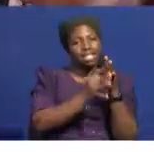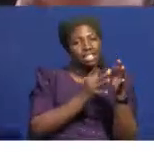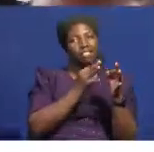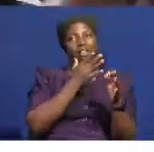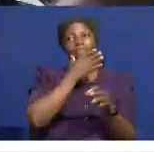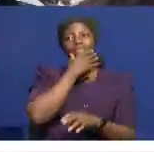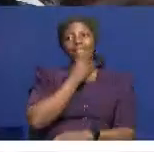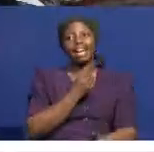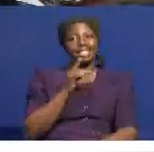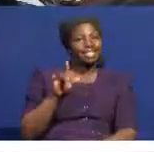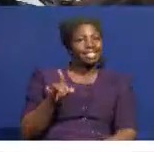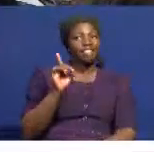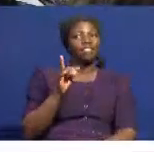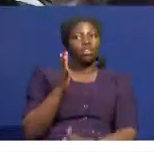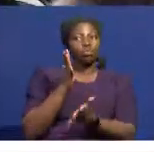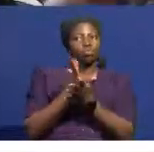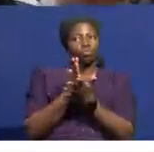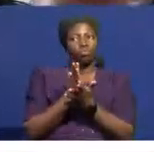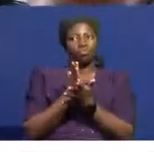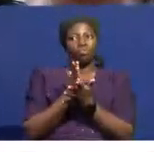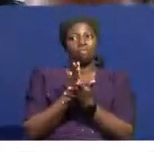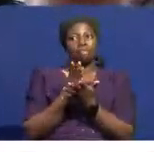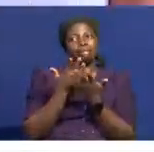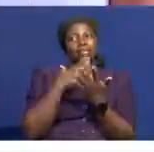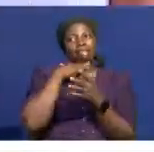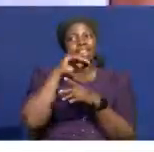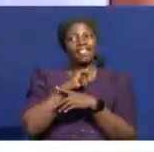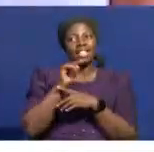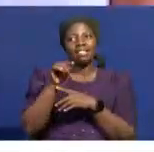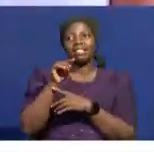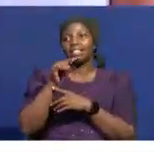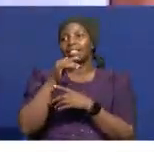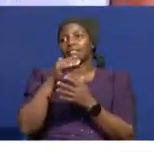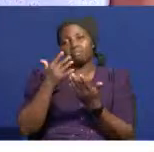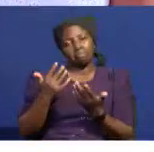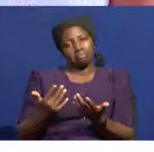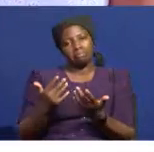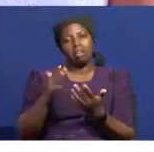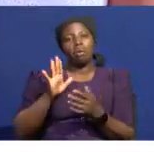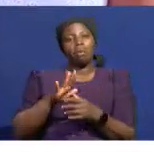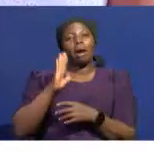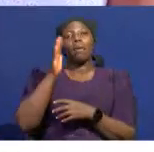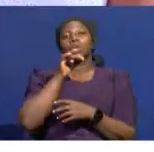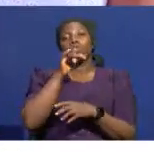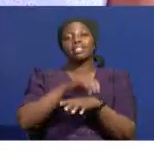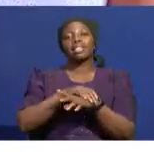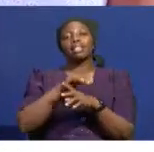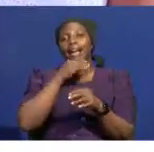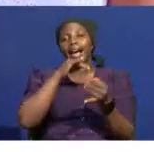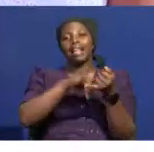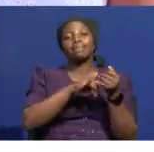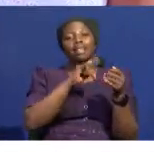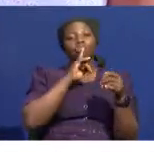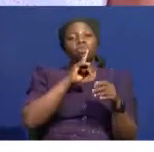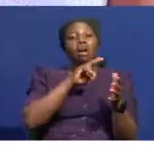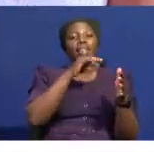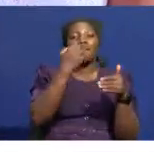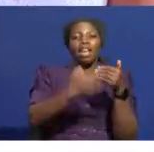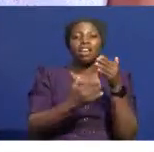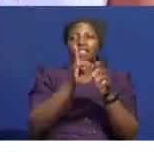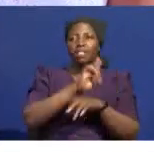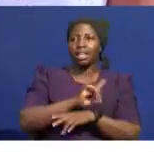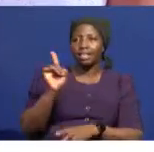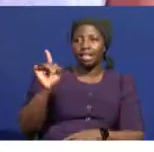gutter, this woman will never get her husband. And that means at the end of the day, this